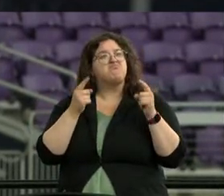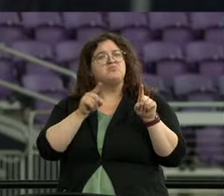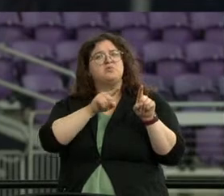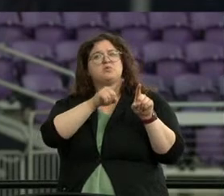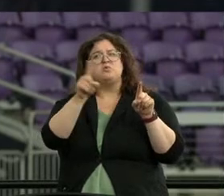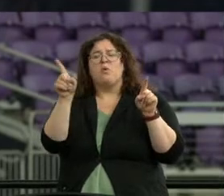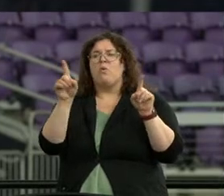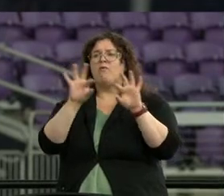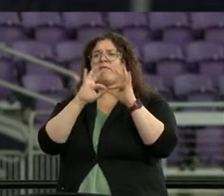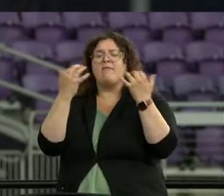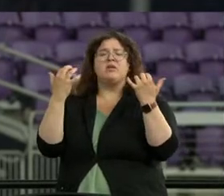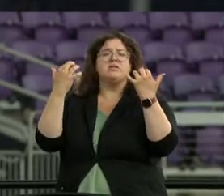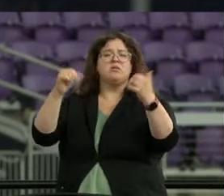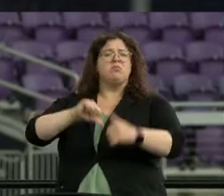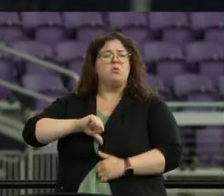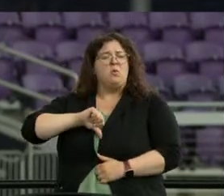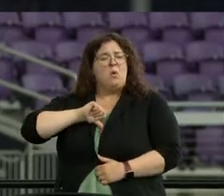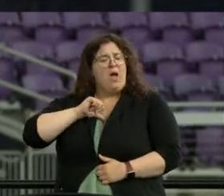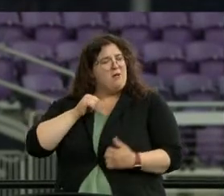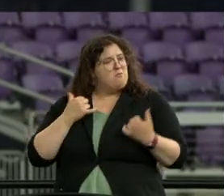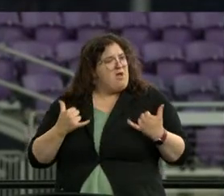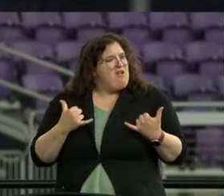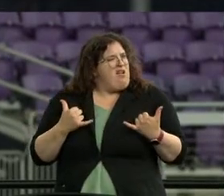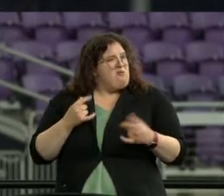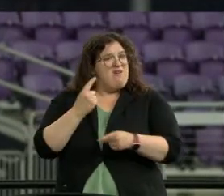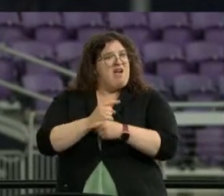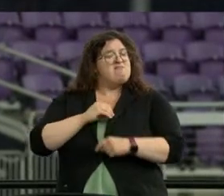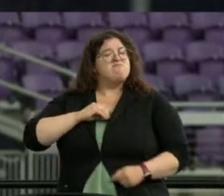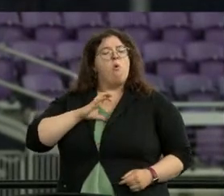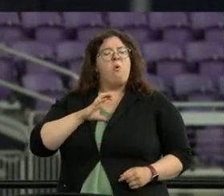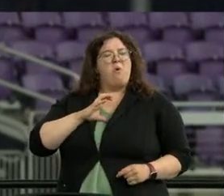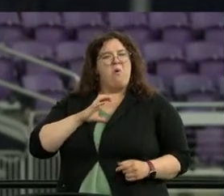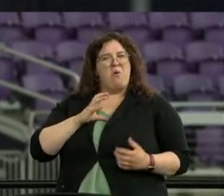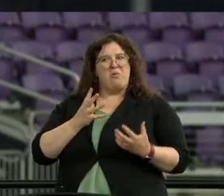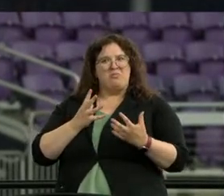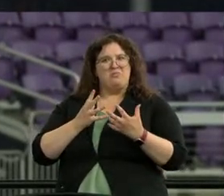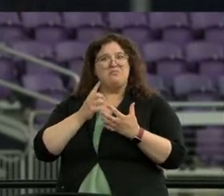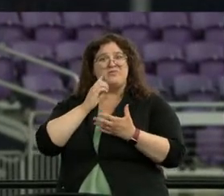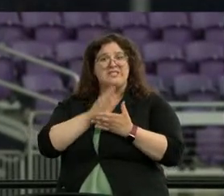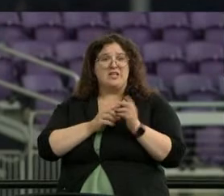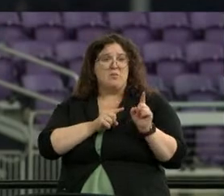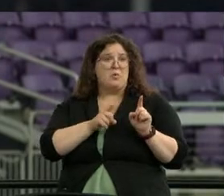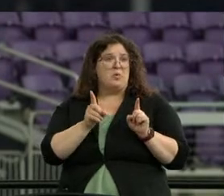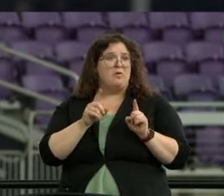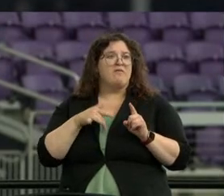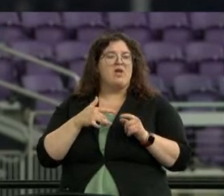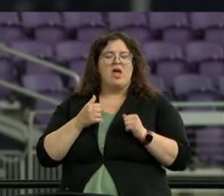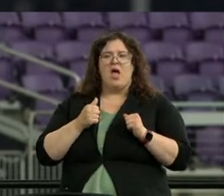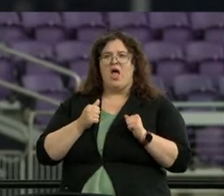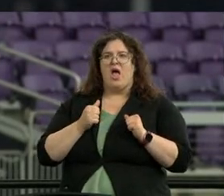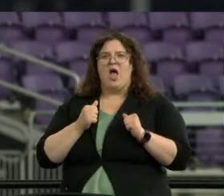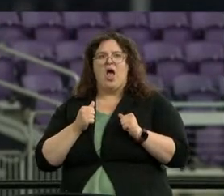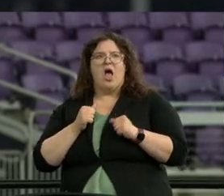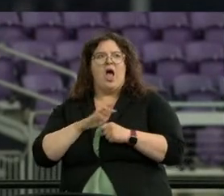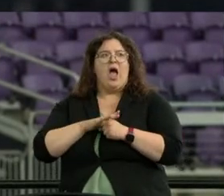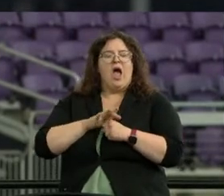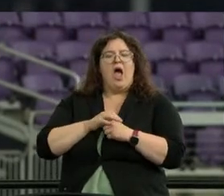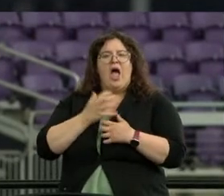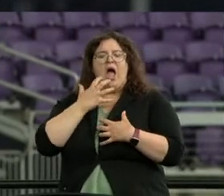and happiness you're feeling at this moment, as I just expressed. For some, it just may be too difficult to harness that